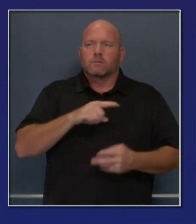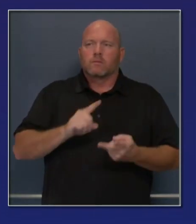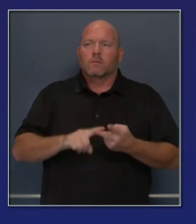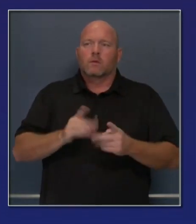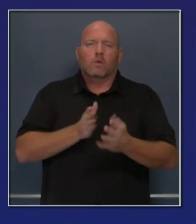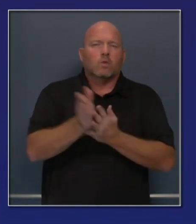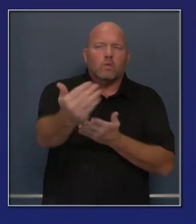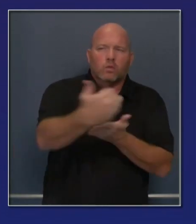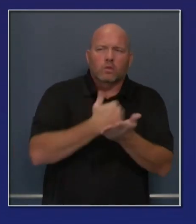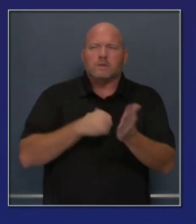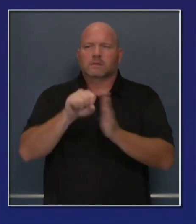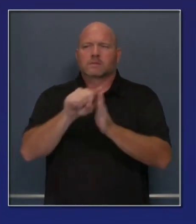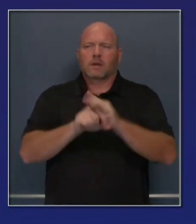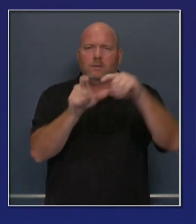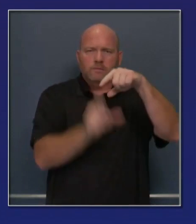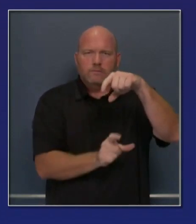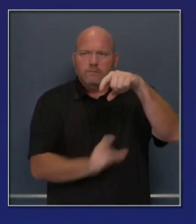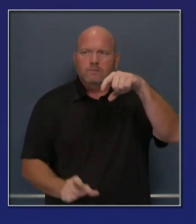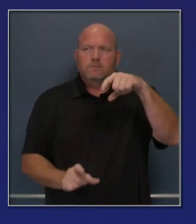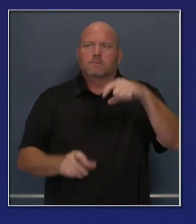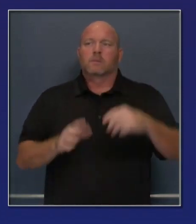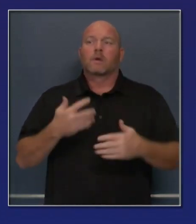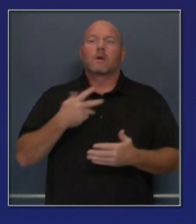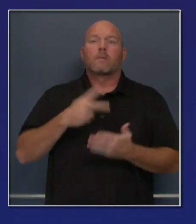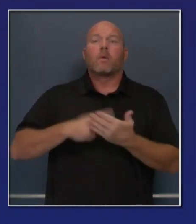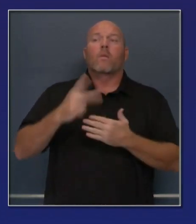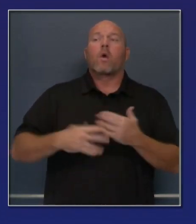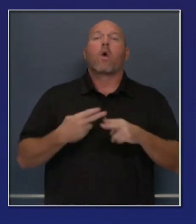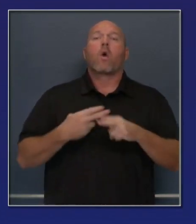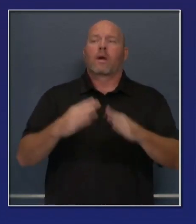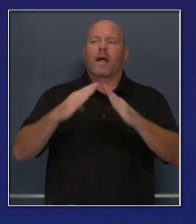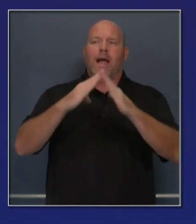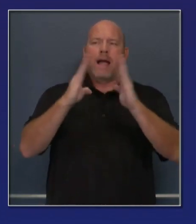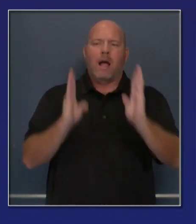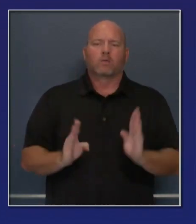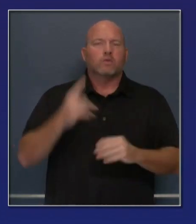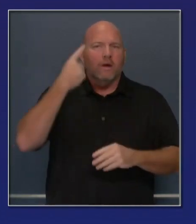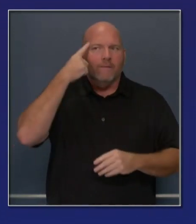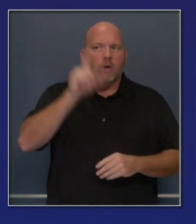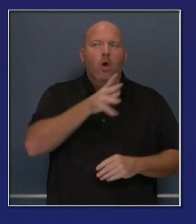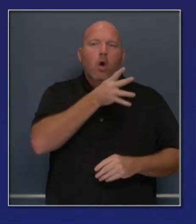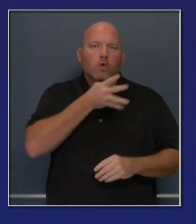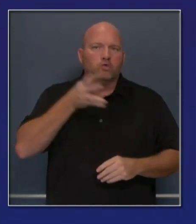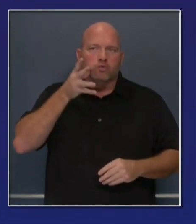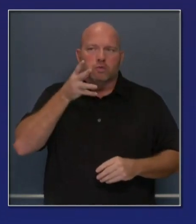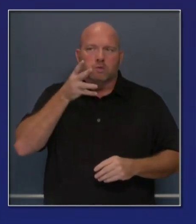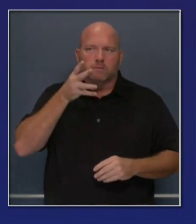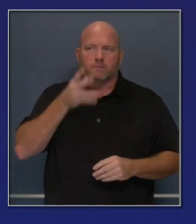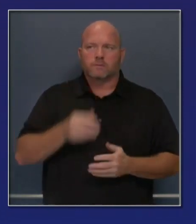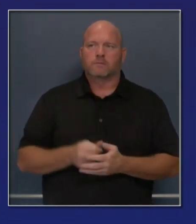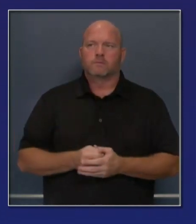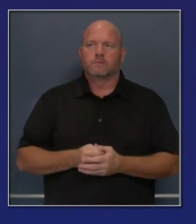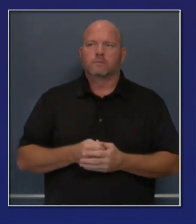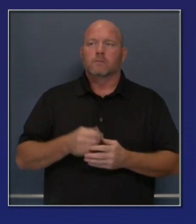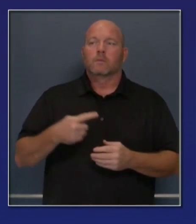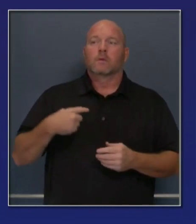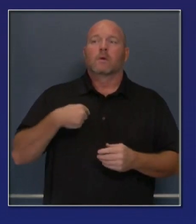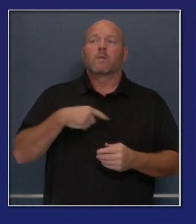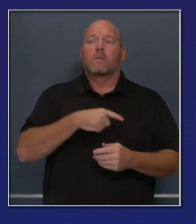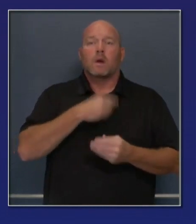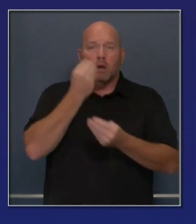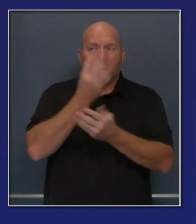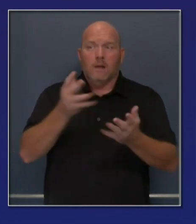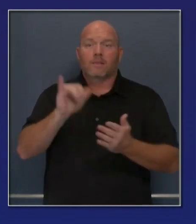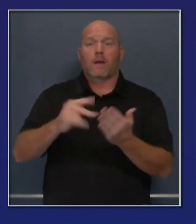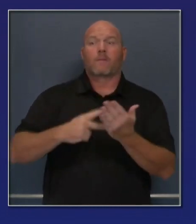state of California, a program called Housing for Harvest. We had highlighted it on multiple occasions in the past in these updates, a program that now